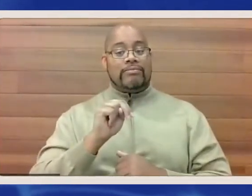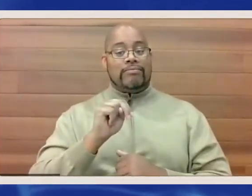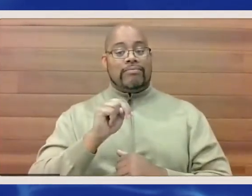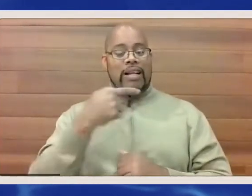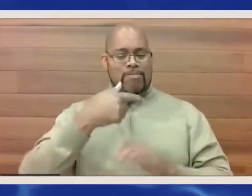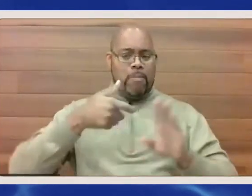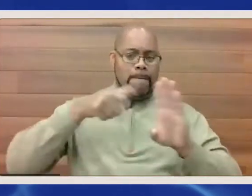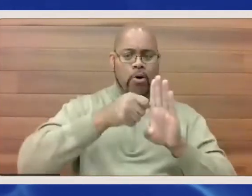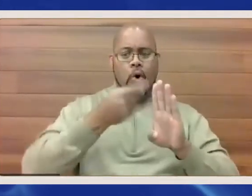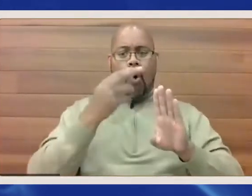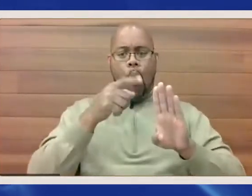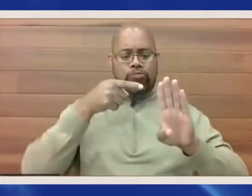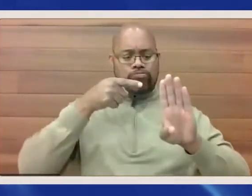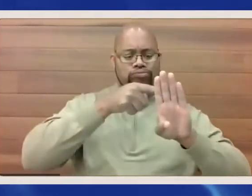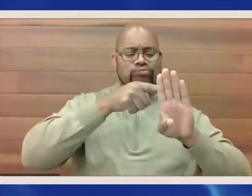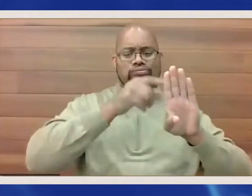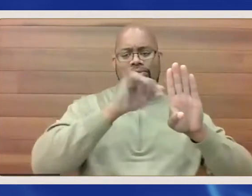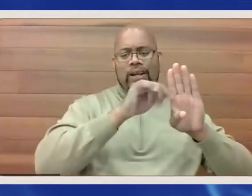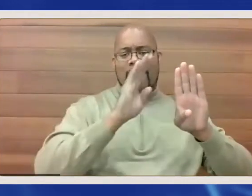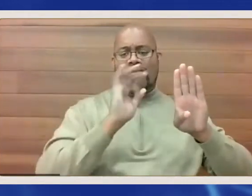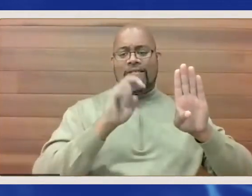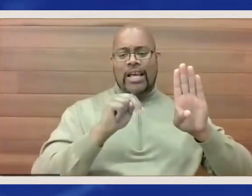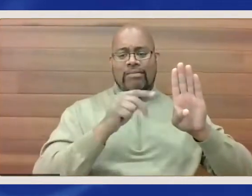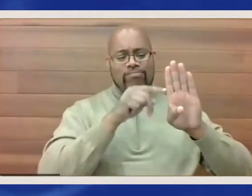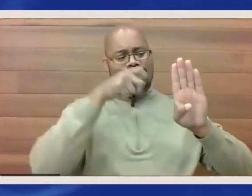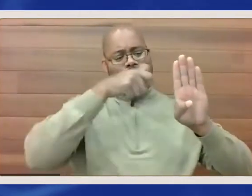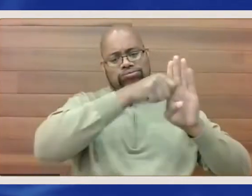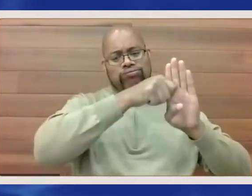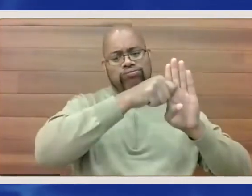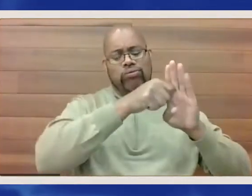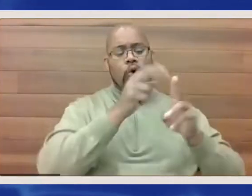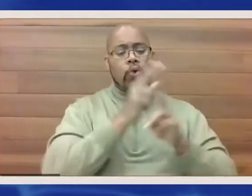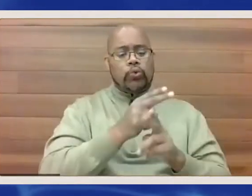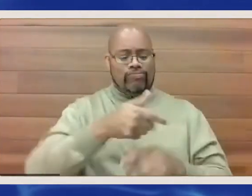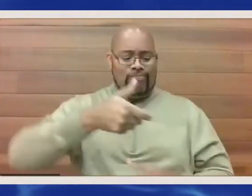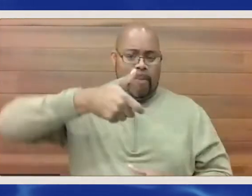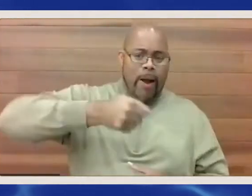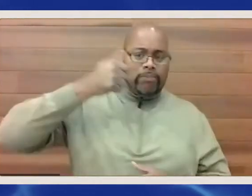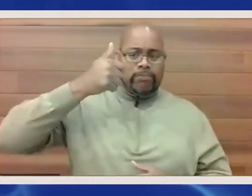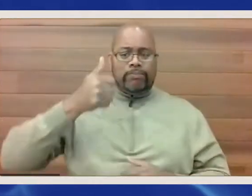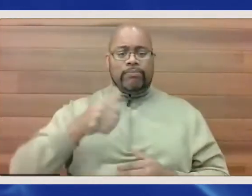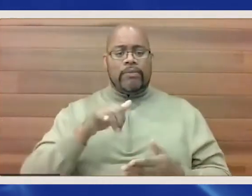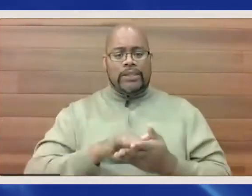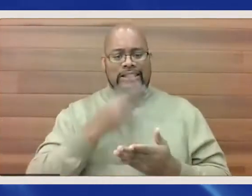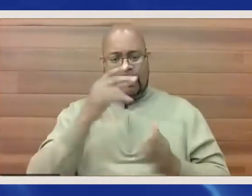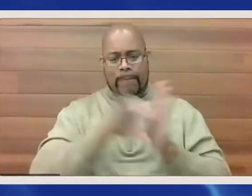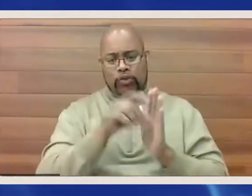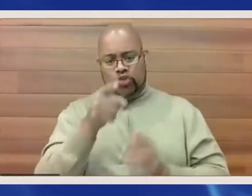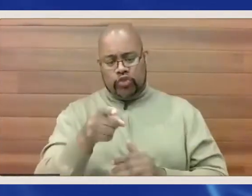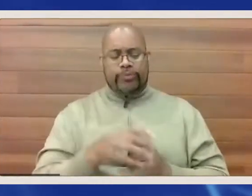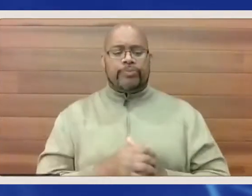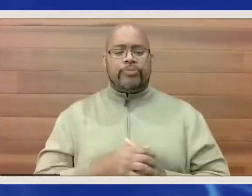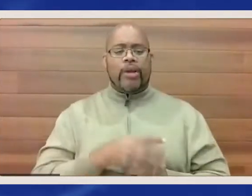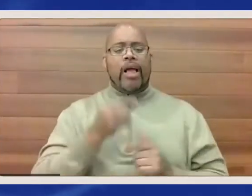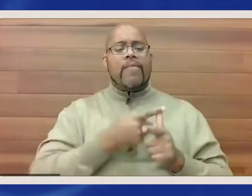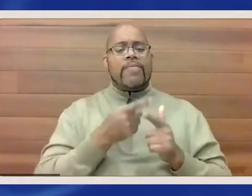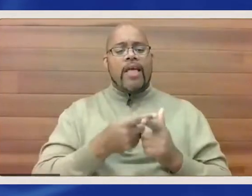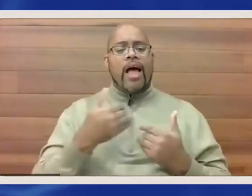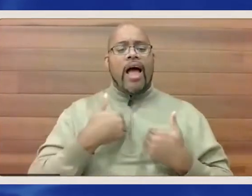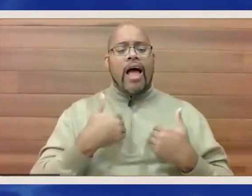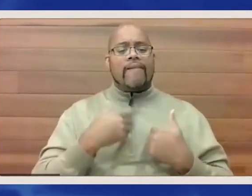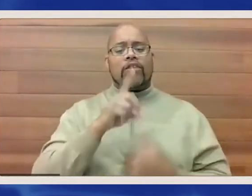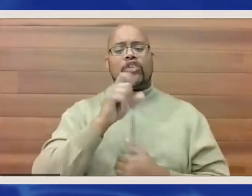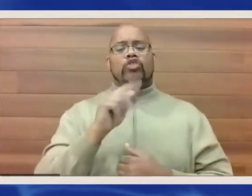through the upper half of the dorsal fin using a hole punch tool, such as this picture right here, and then a